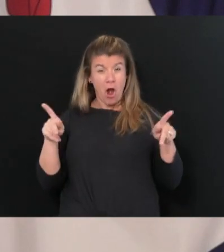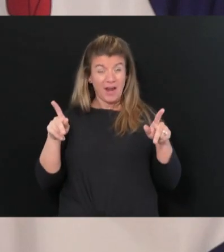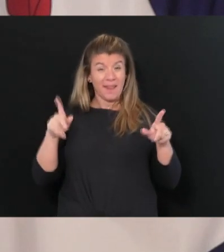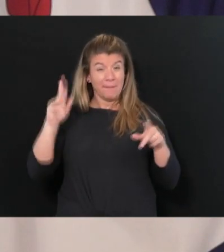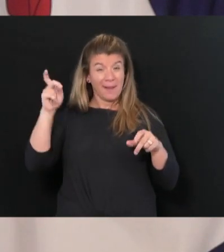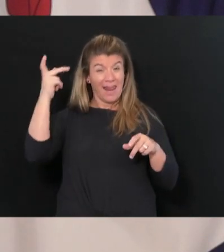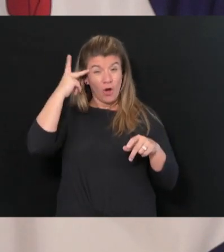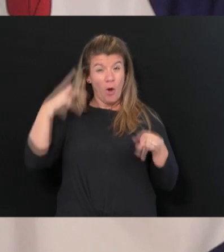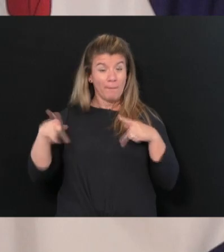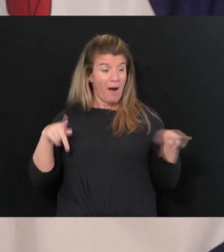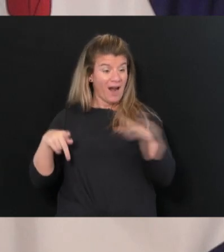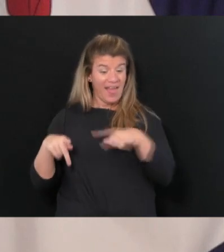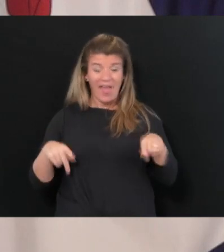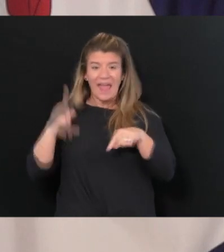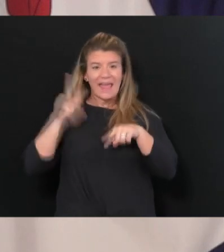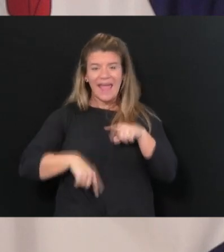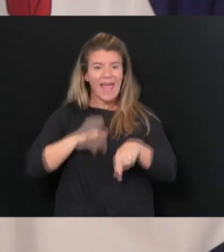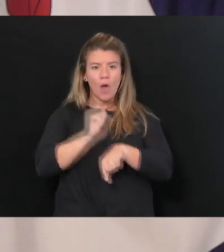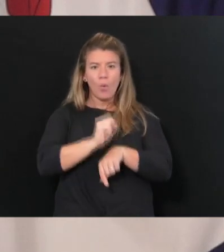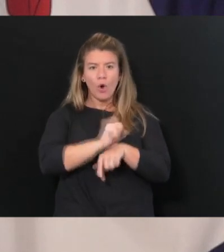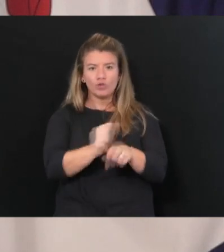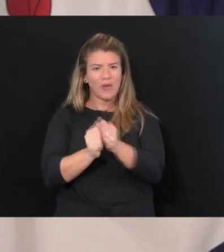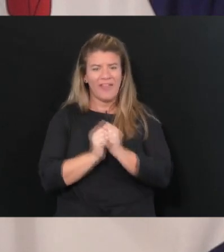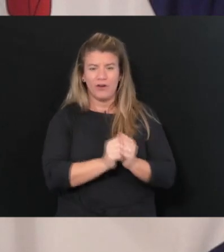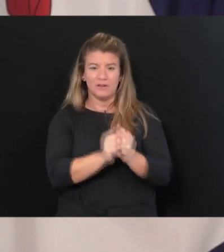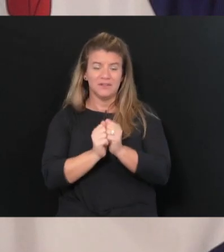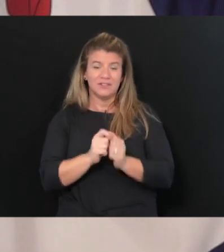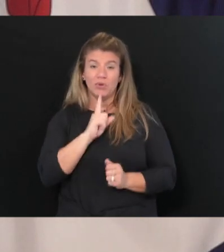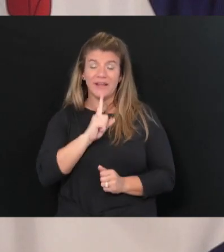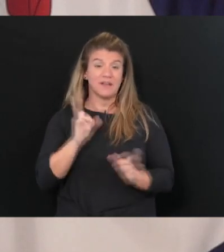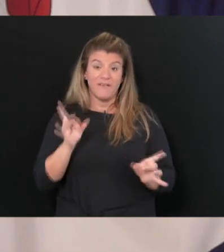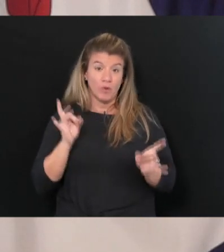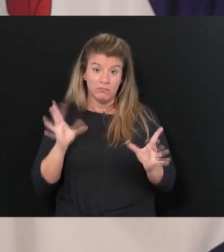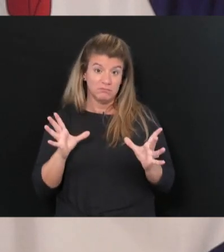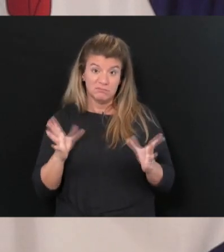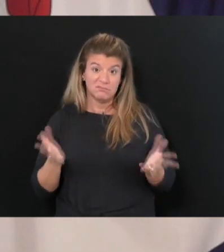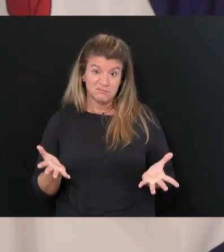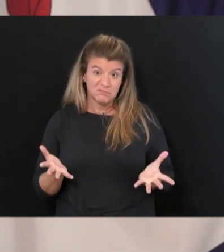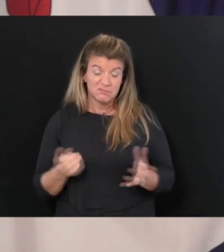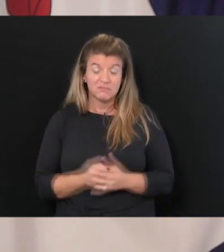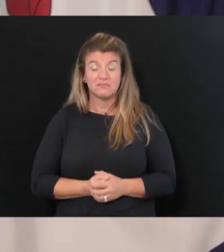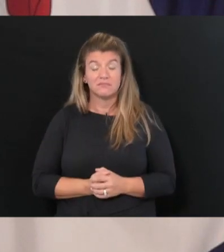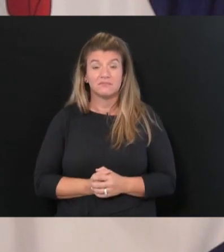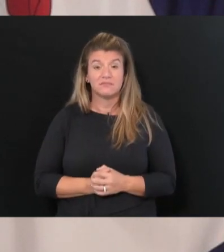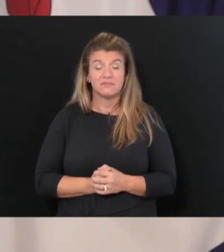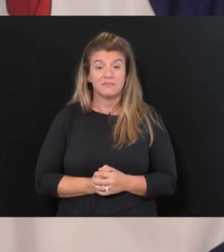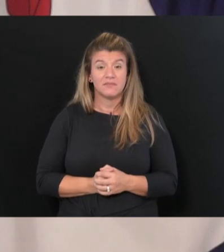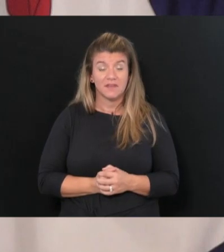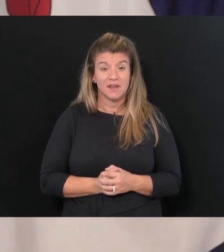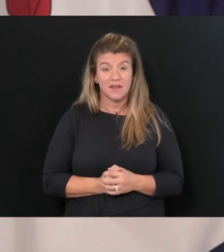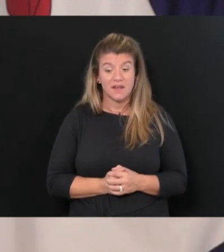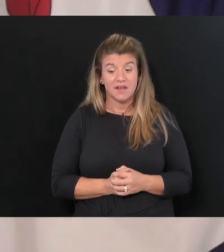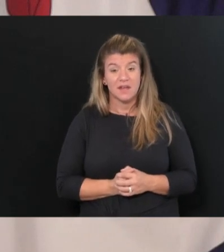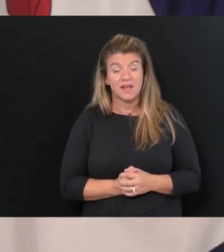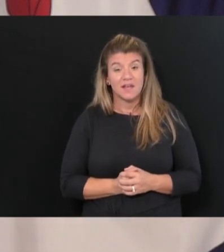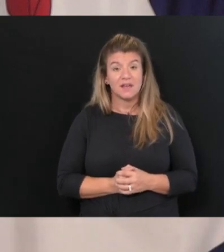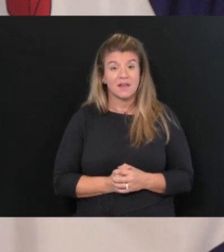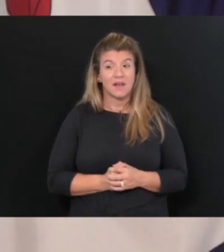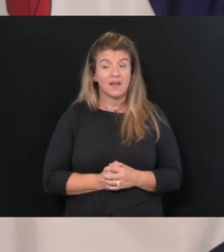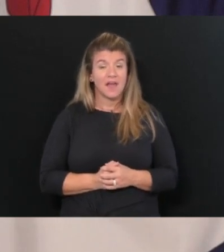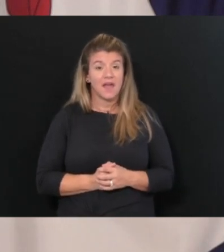crying shame. I mean, when it really boils right down to it. And yet everybody, everybody is a